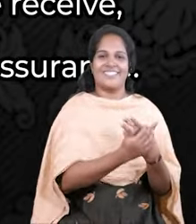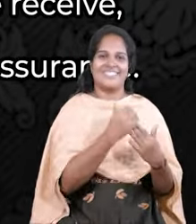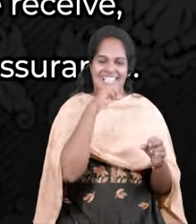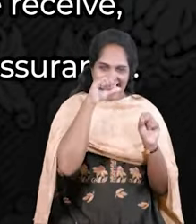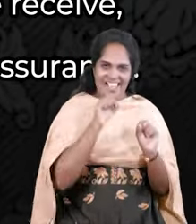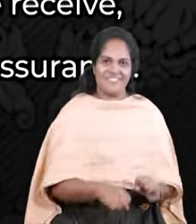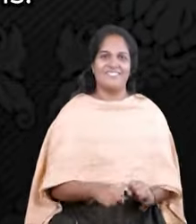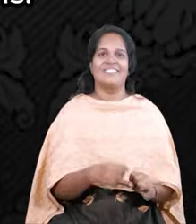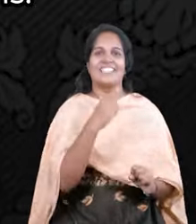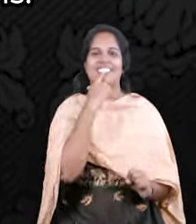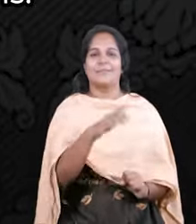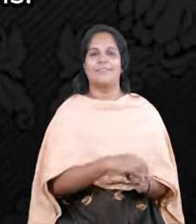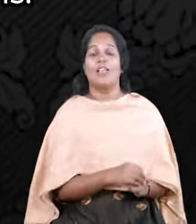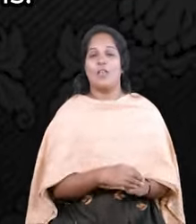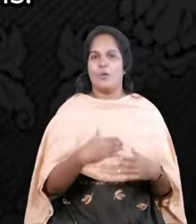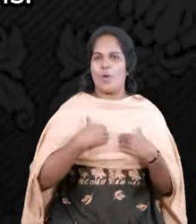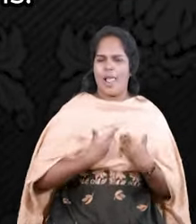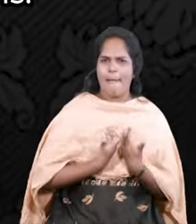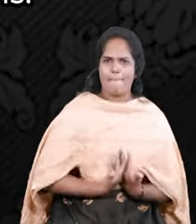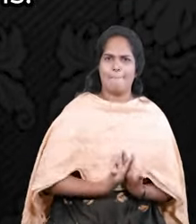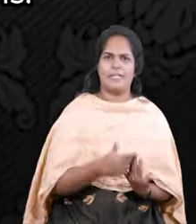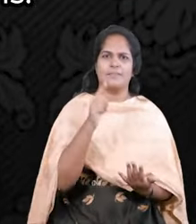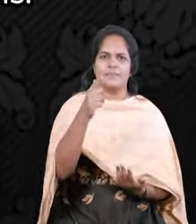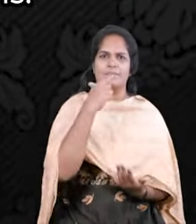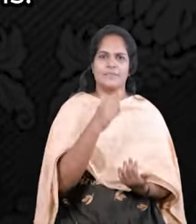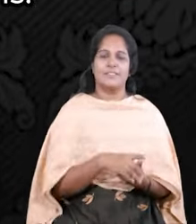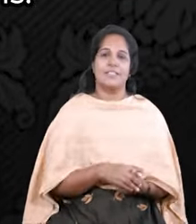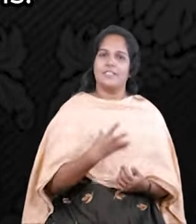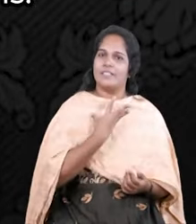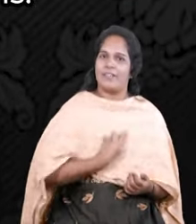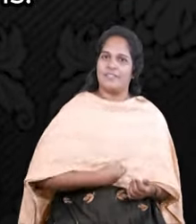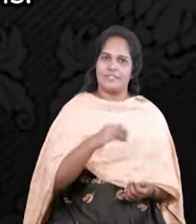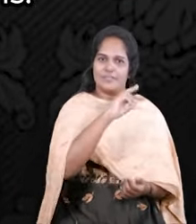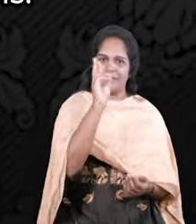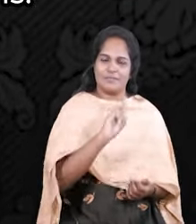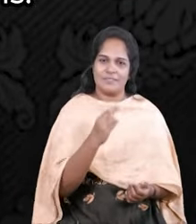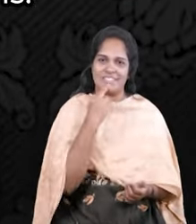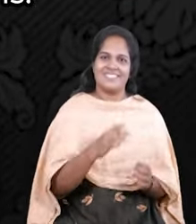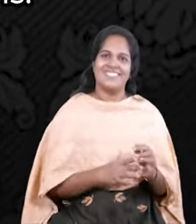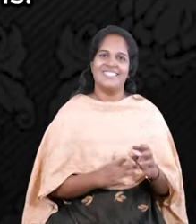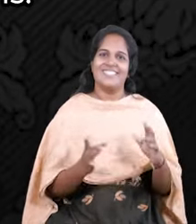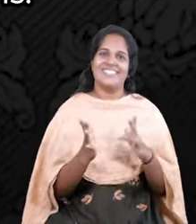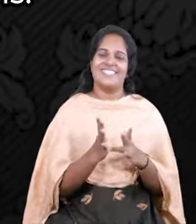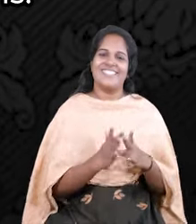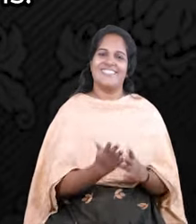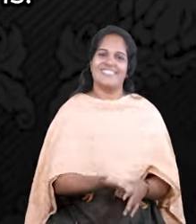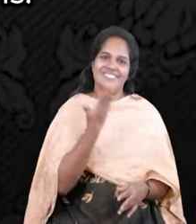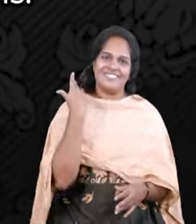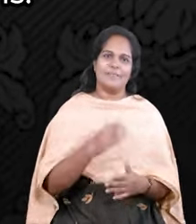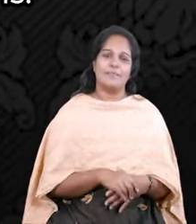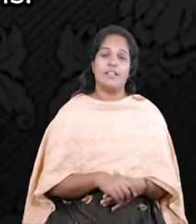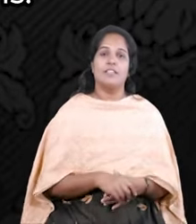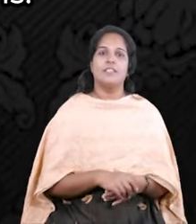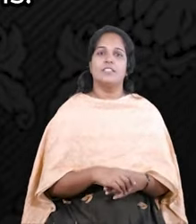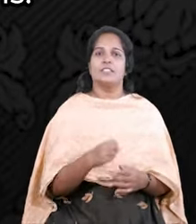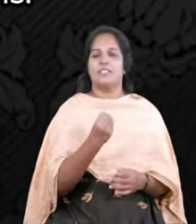divine assurance. God Himself promises, I will gather you when you are in sorrow because of your reproach. What a